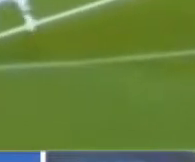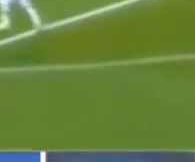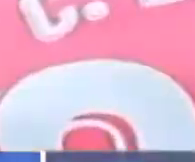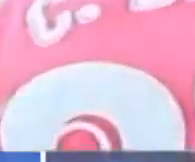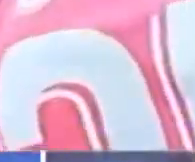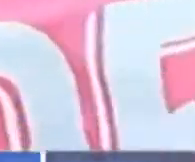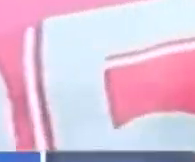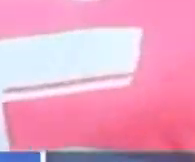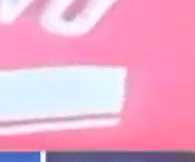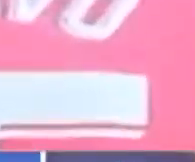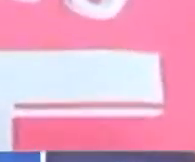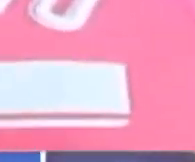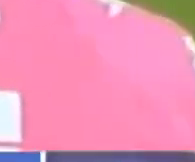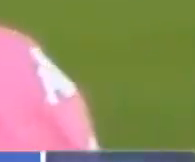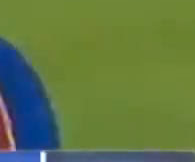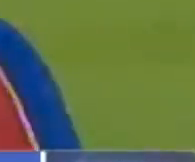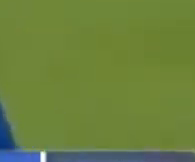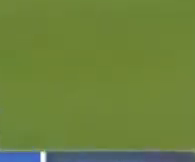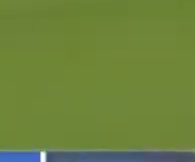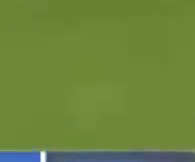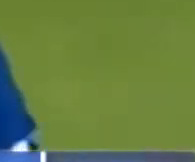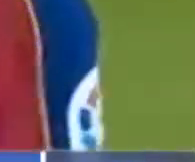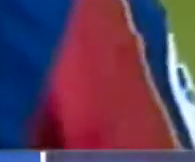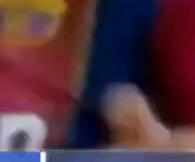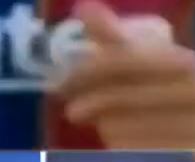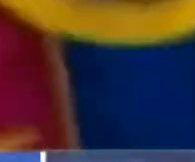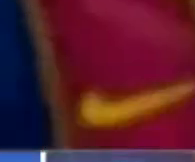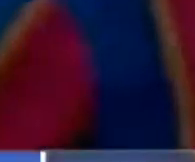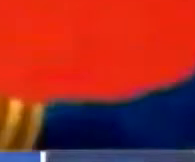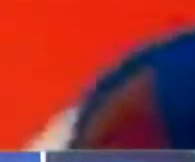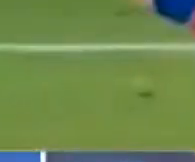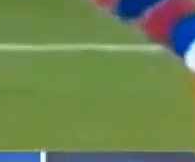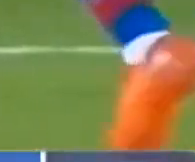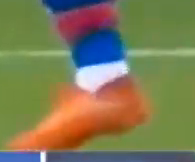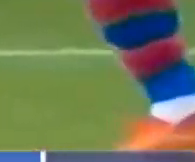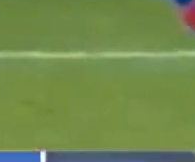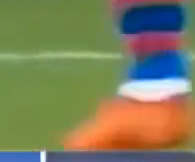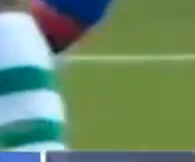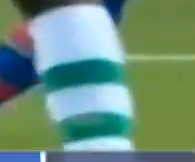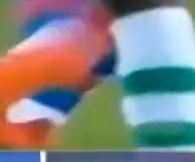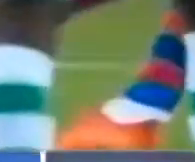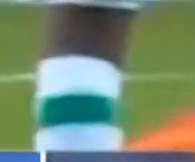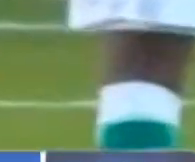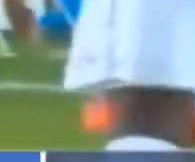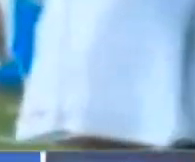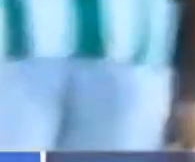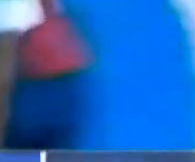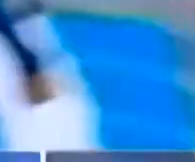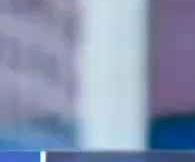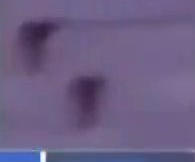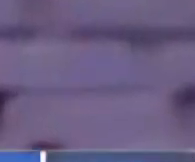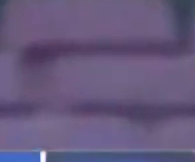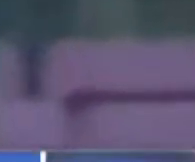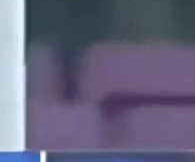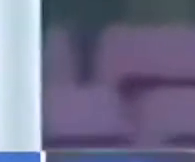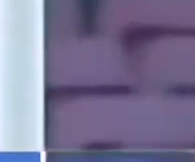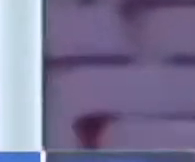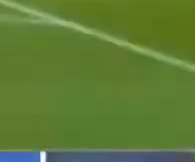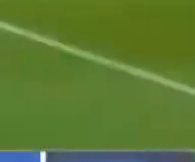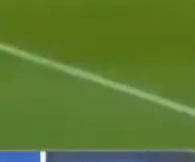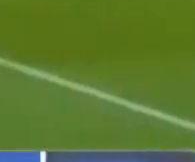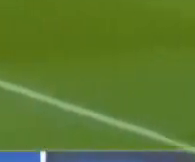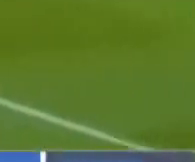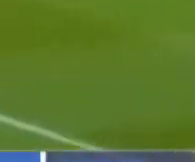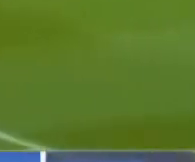What? No mistaking that one from Lionel Messi. He wanted a goal and he's got one. Boy, oh boy, what a